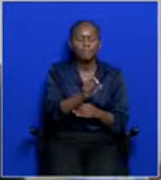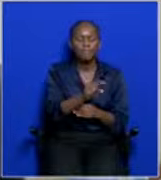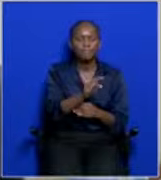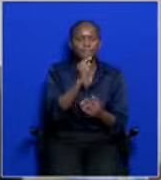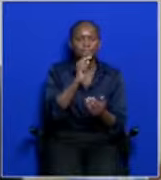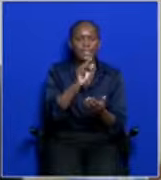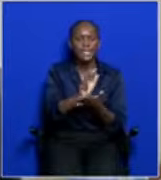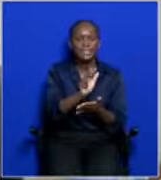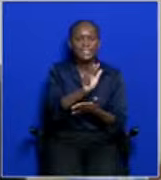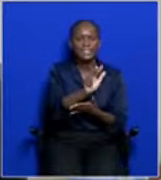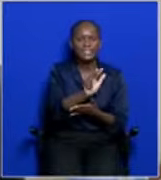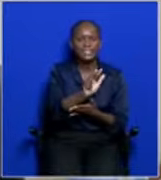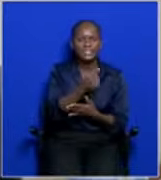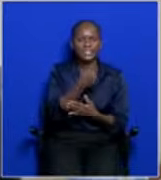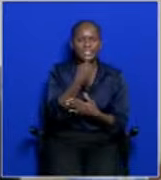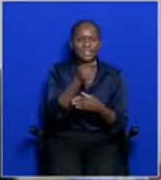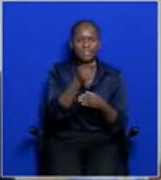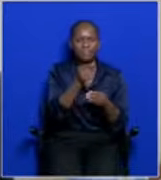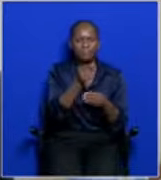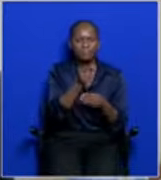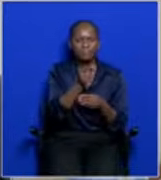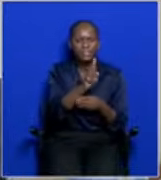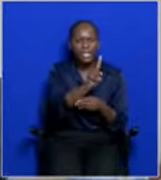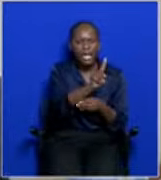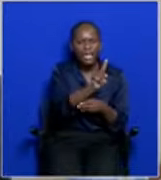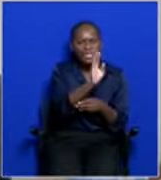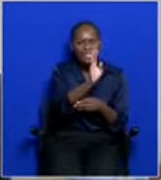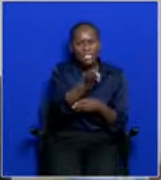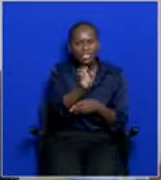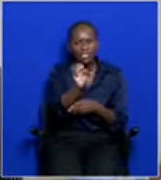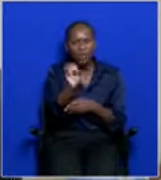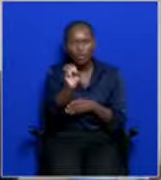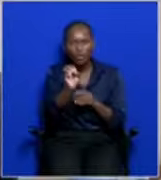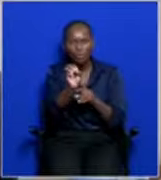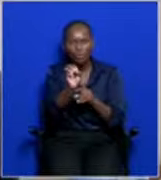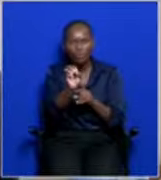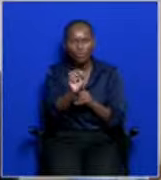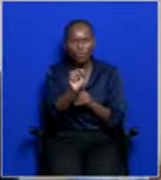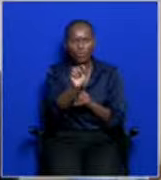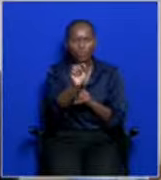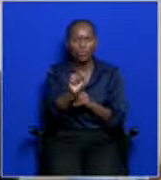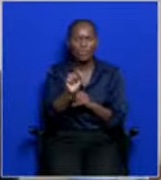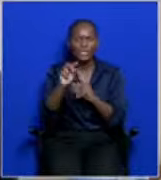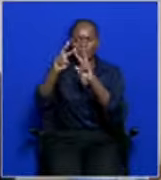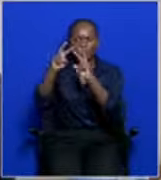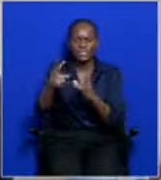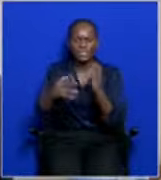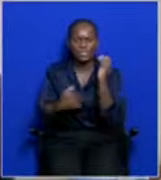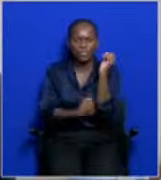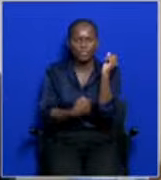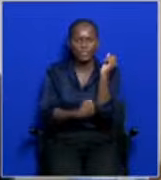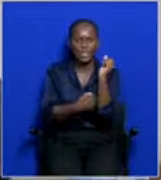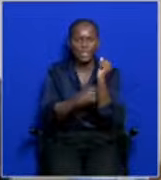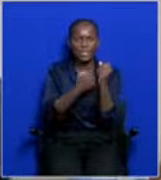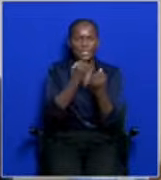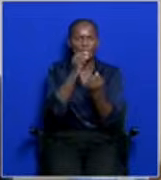I/O, that investigating officer statement by DWO Ben,